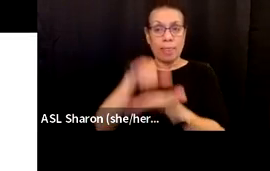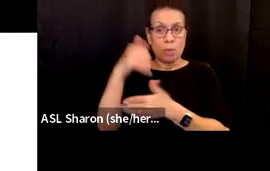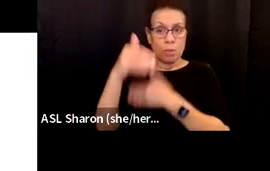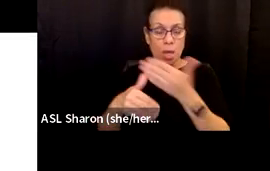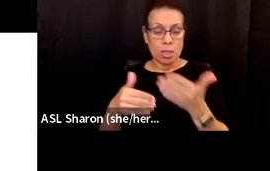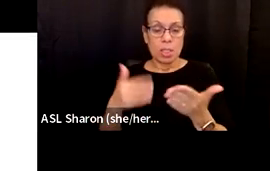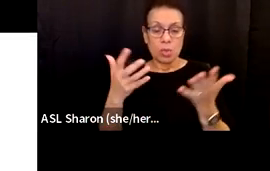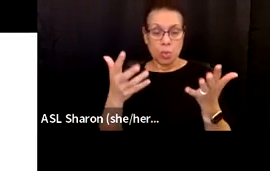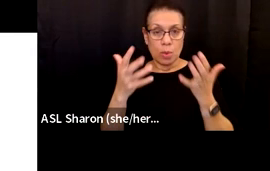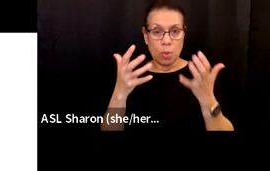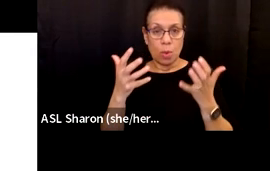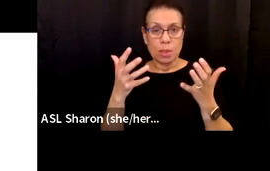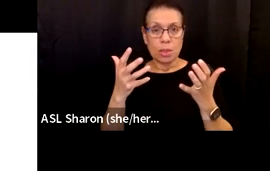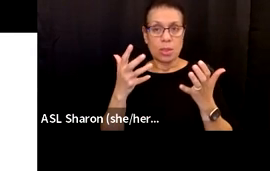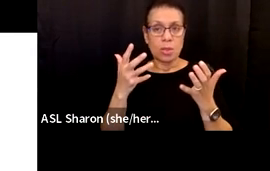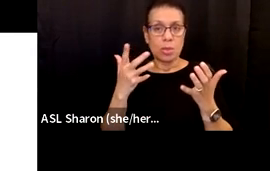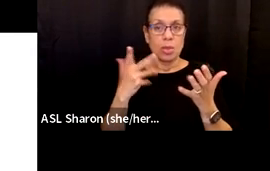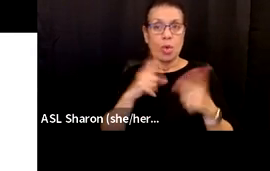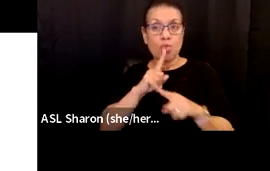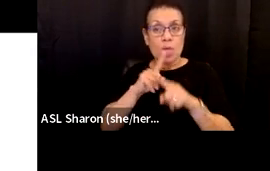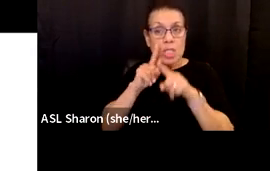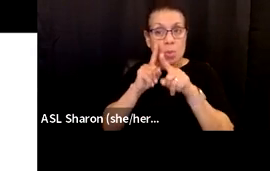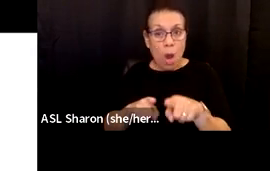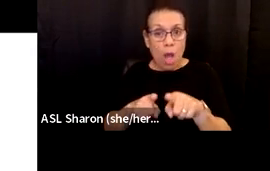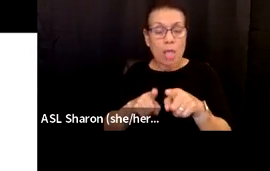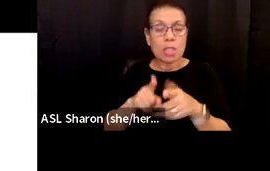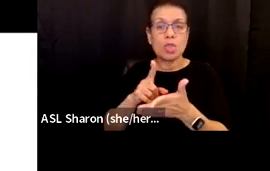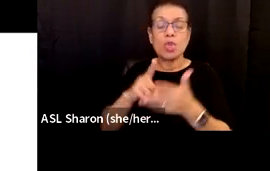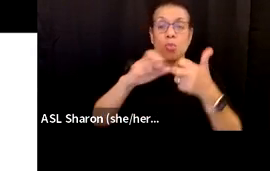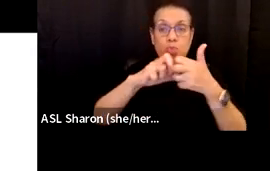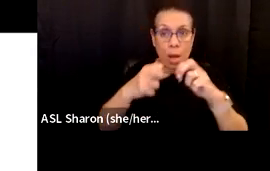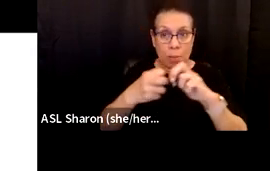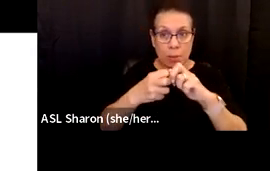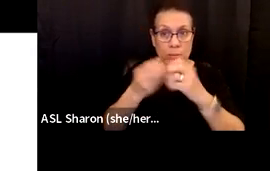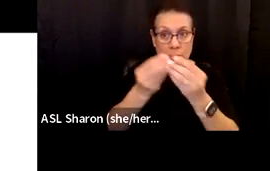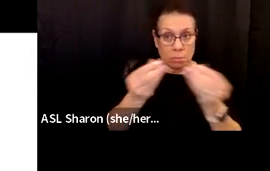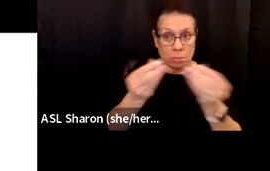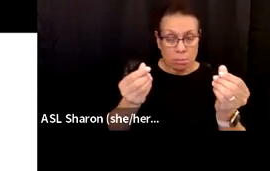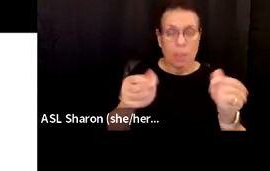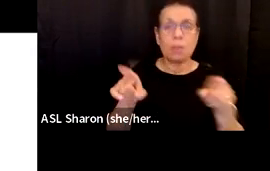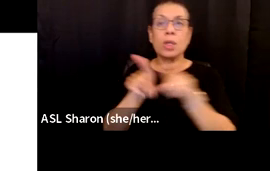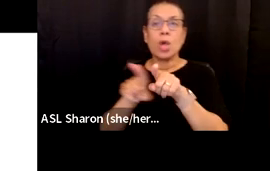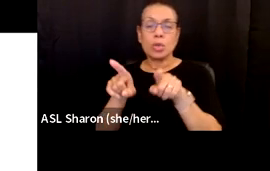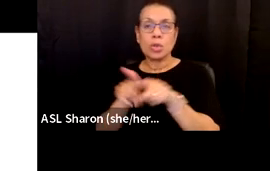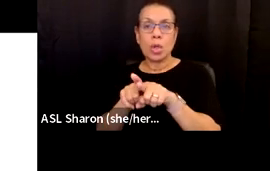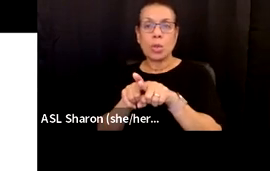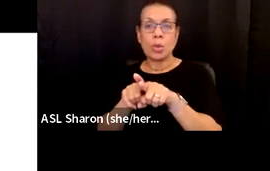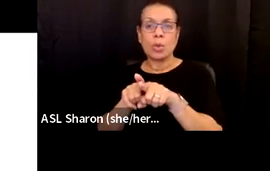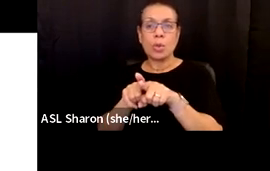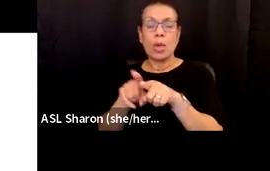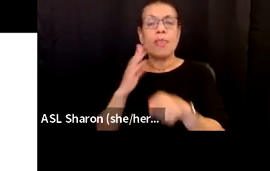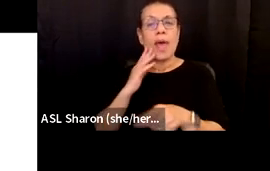only are is responding to the actual needs of our students but doing it in a way we hope that is